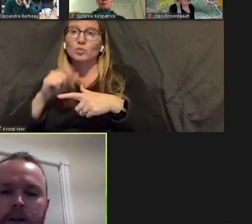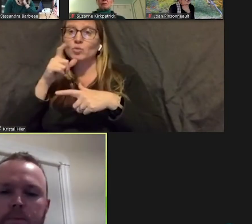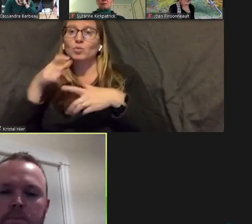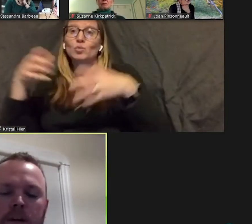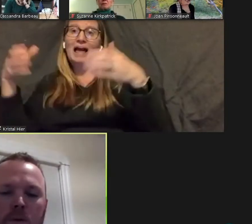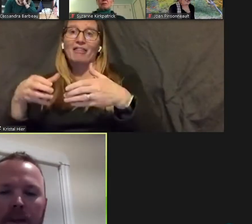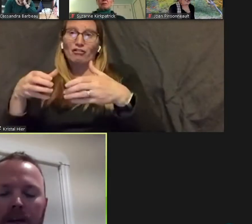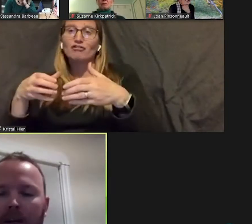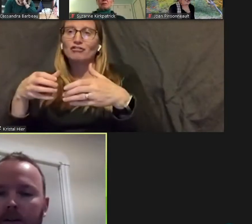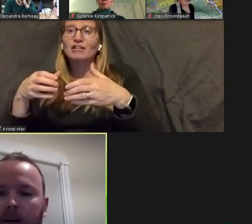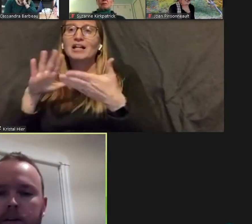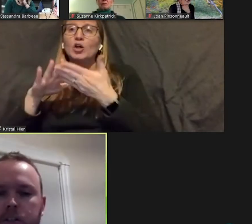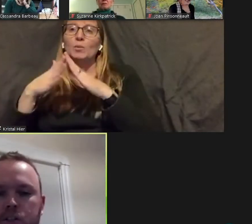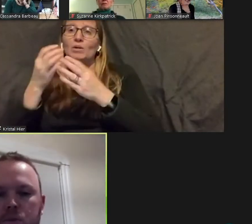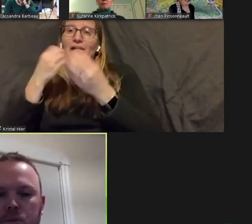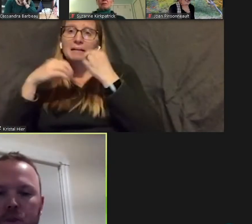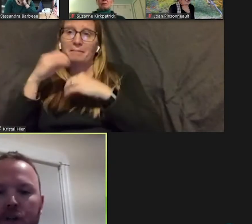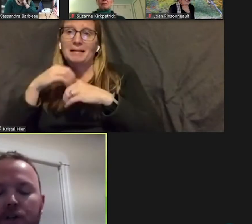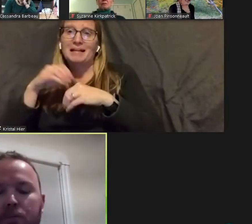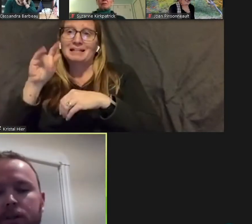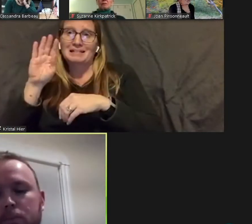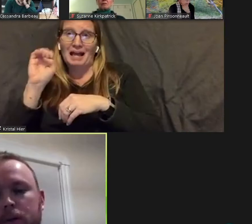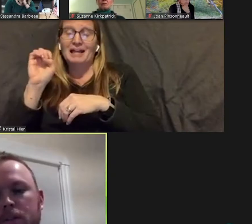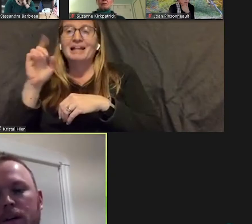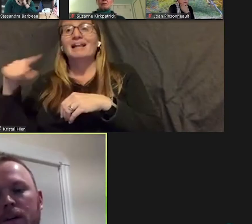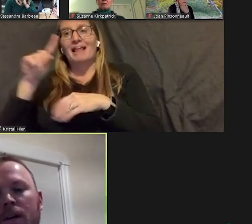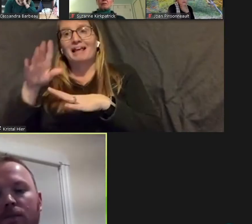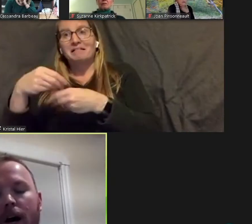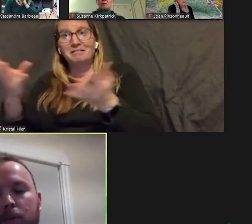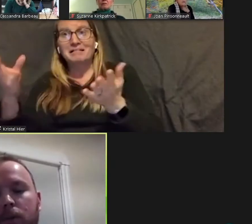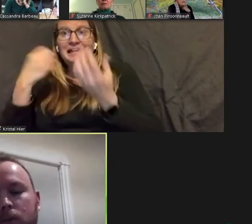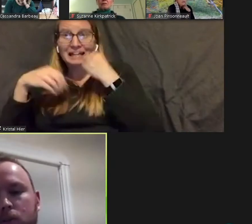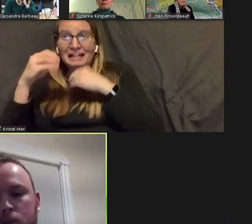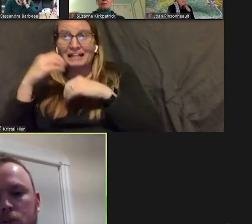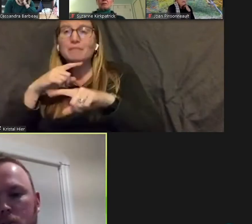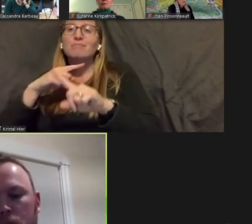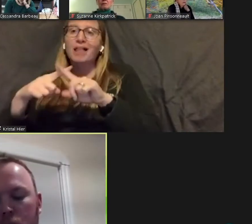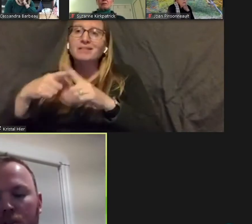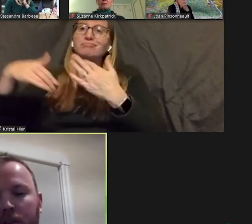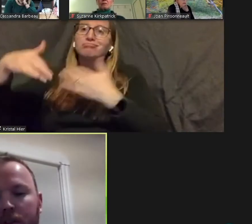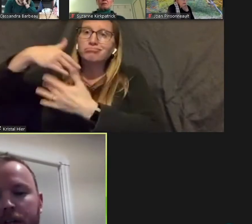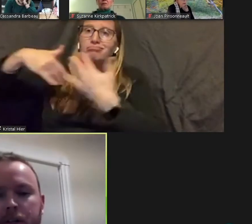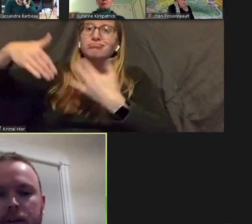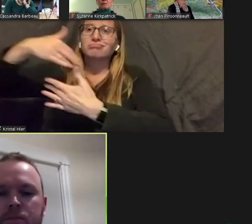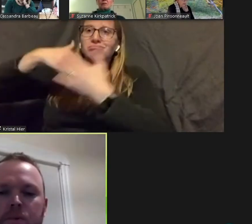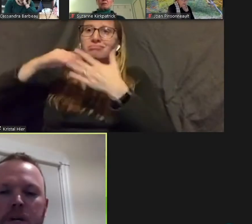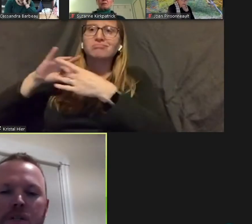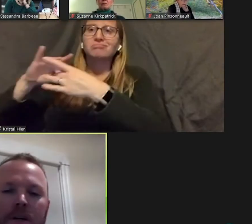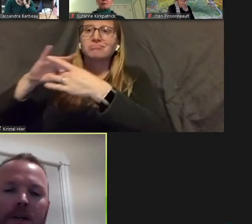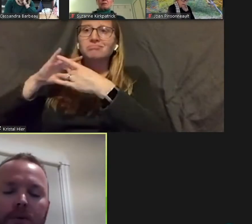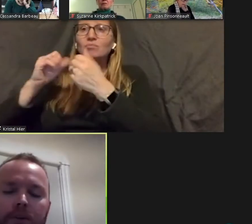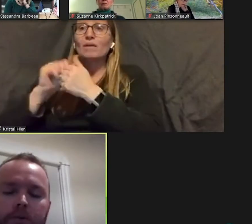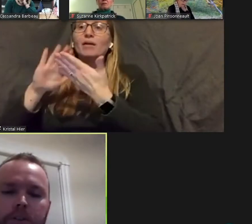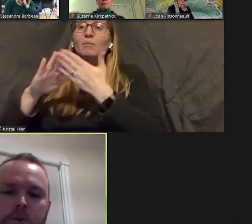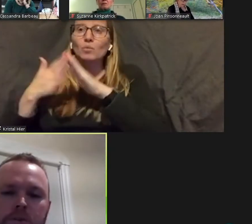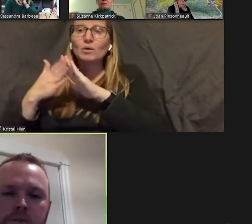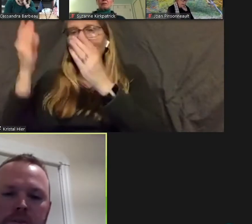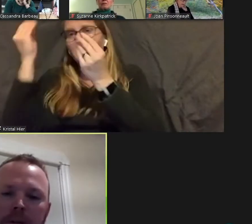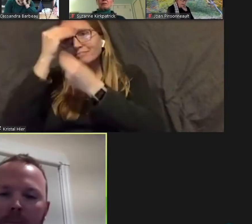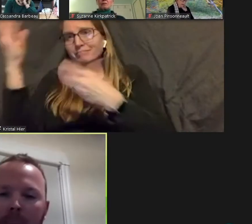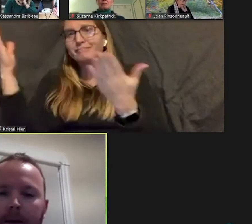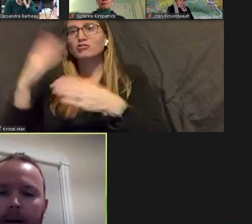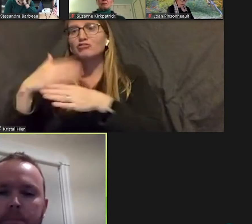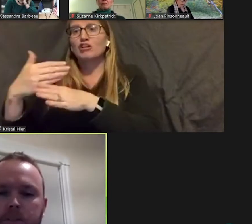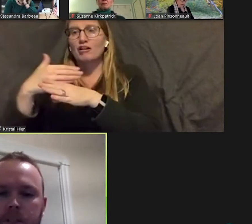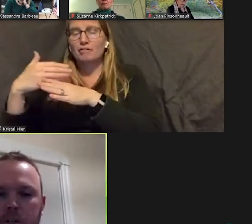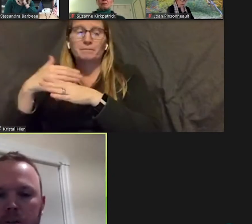meal site. Where they gained not just nutrition, but valuable socialization and information on community